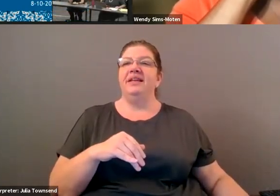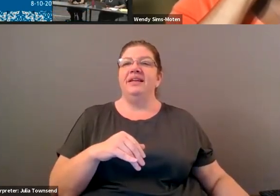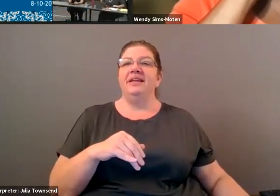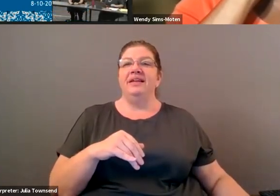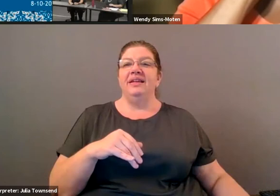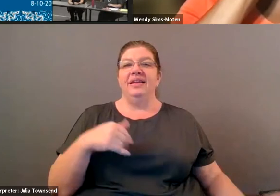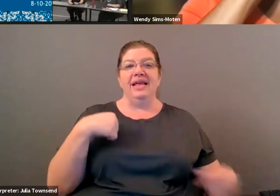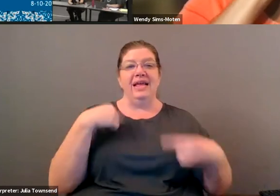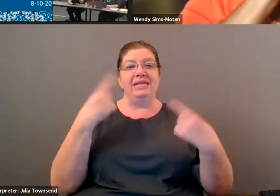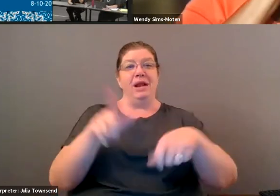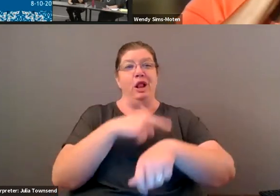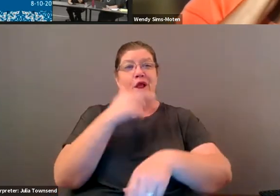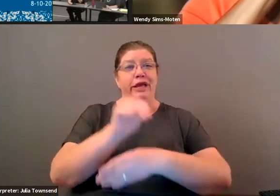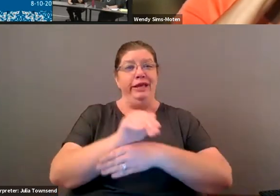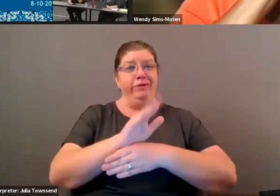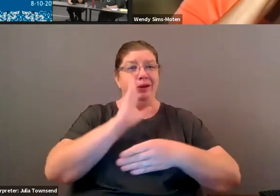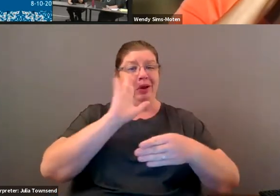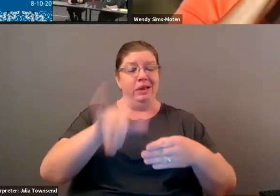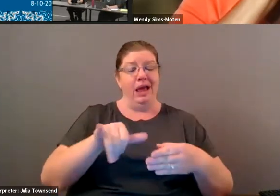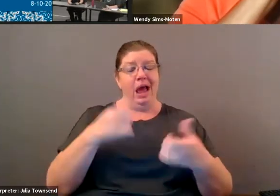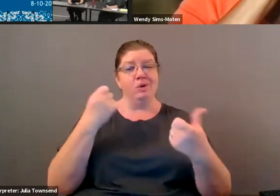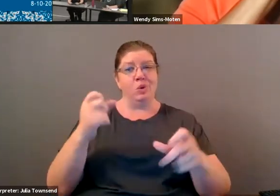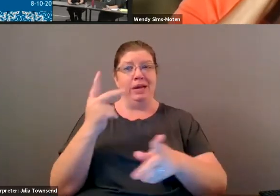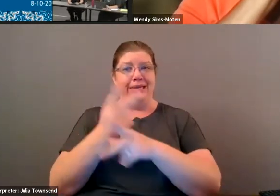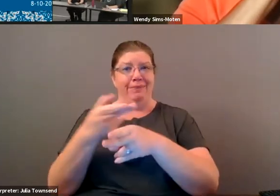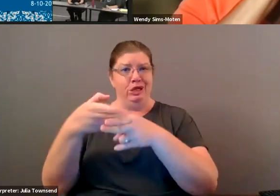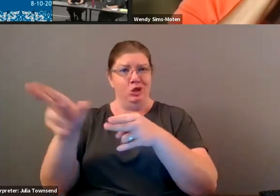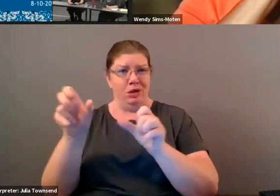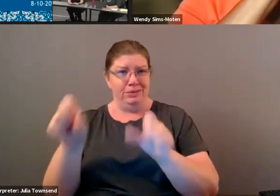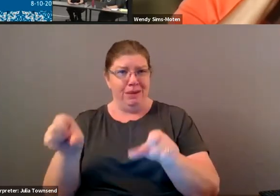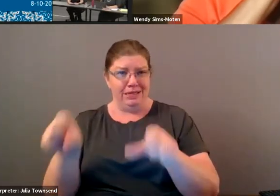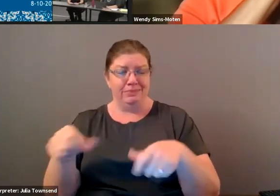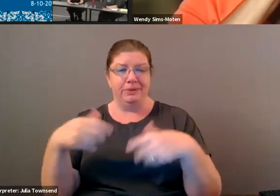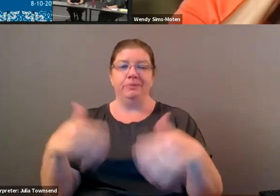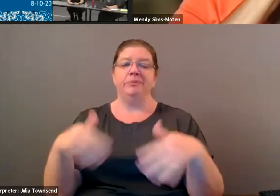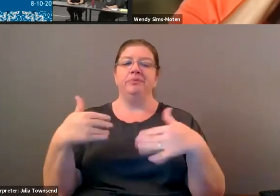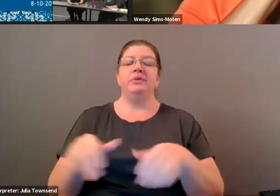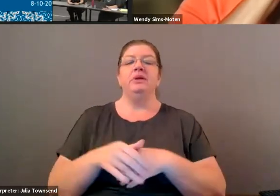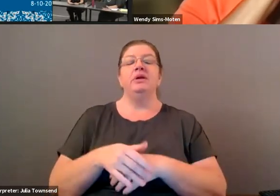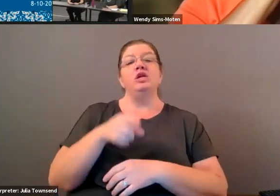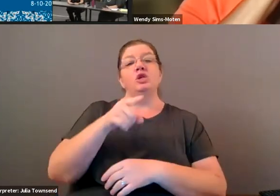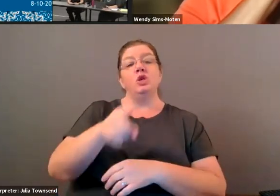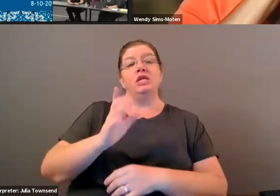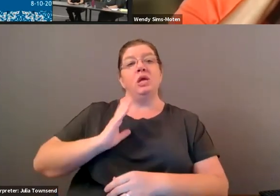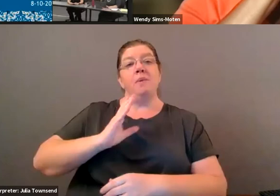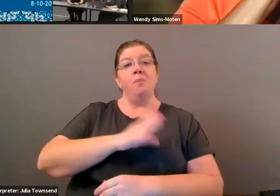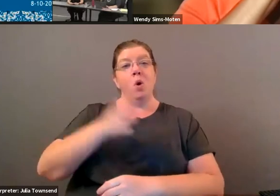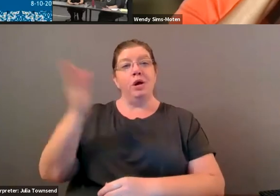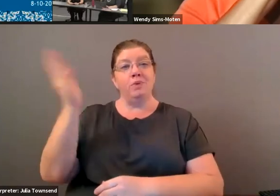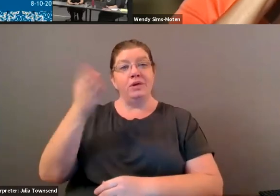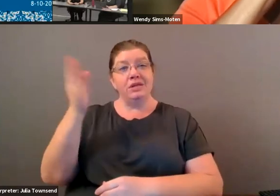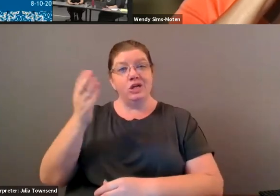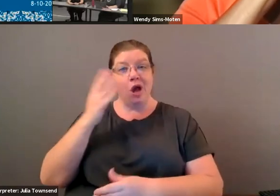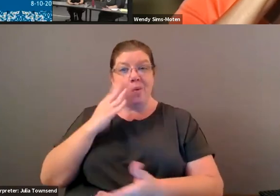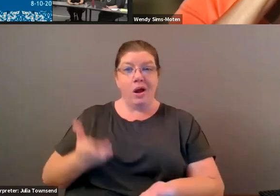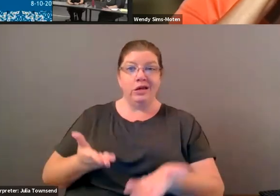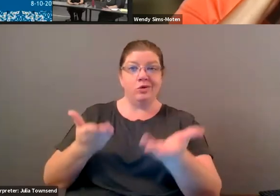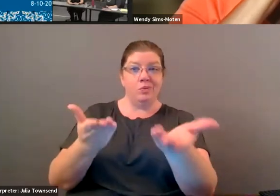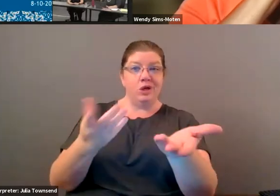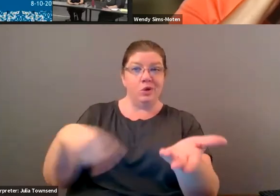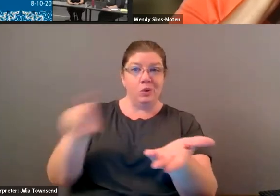go. And I'll try to keep it as short as possible. So this is a board presentation I wanted to bring to you